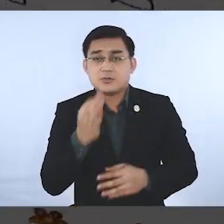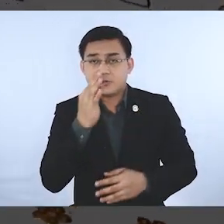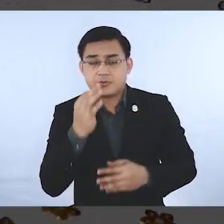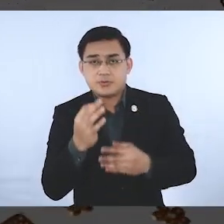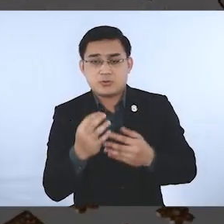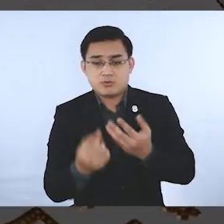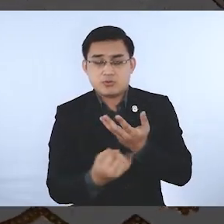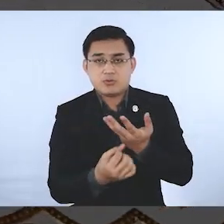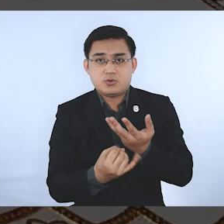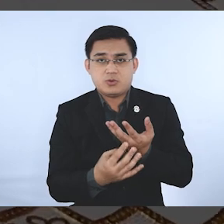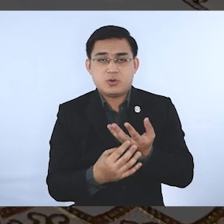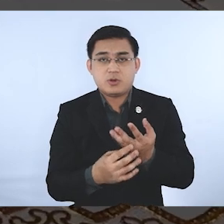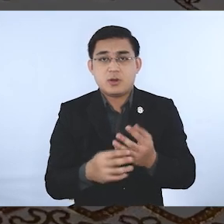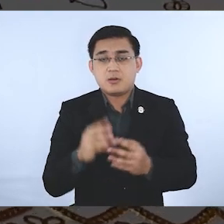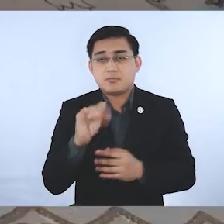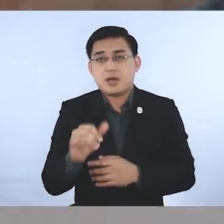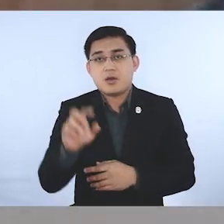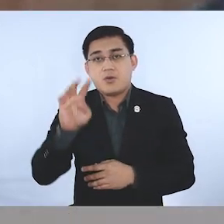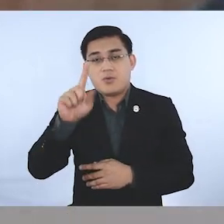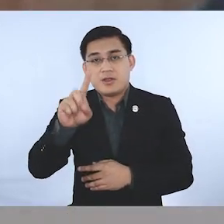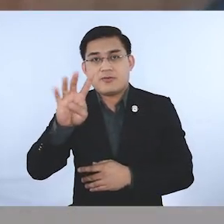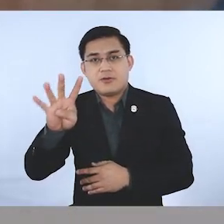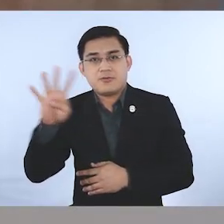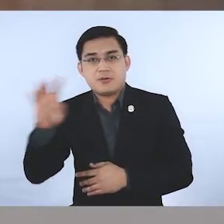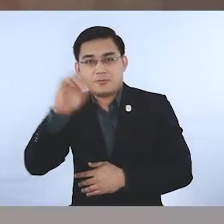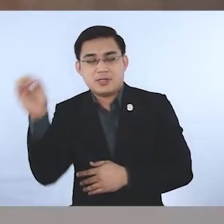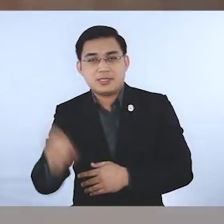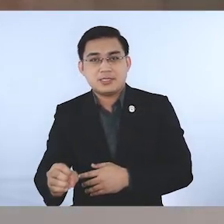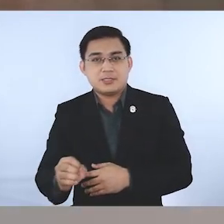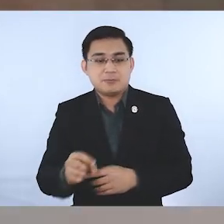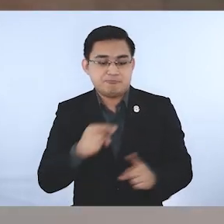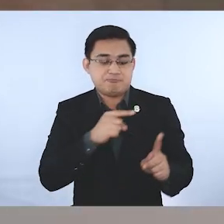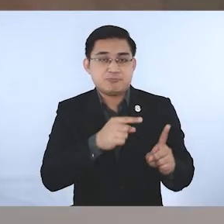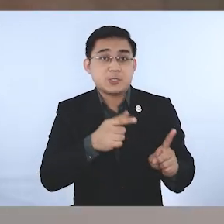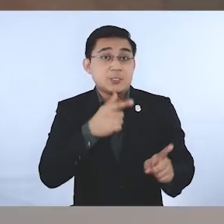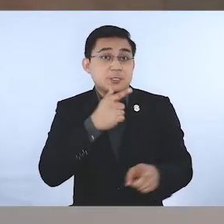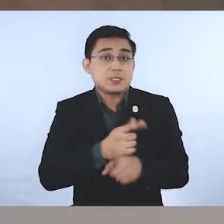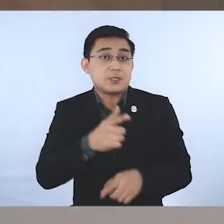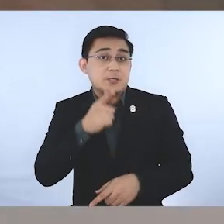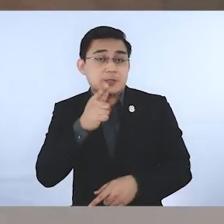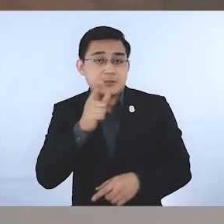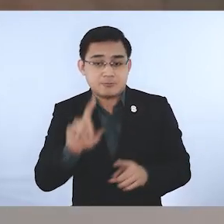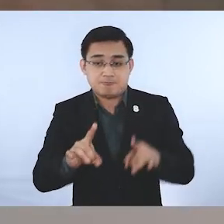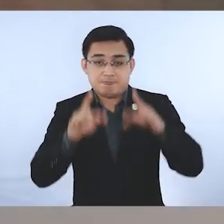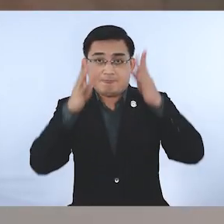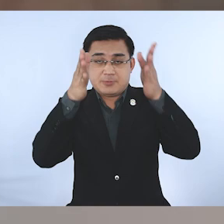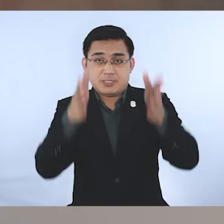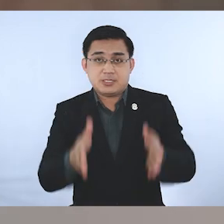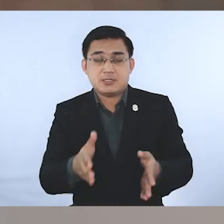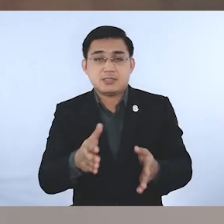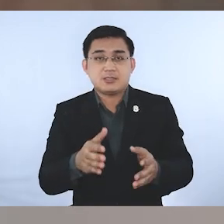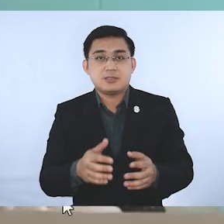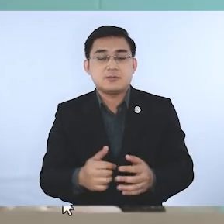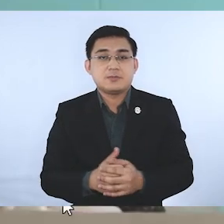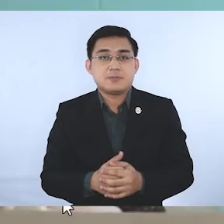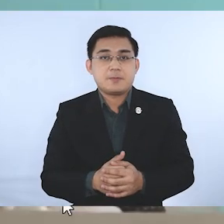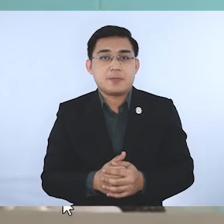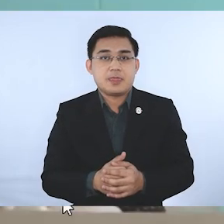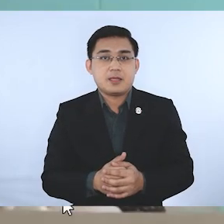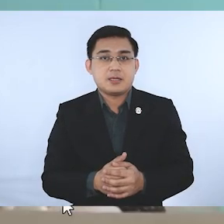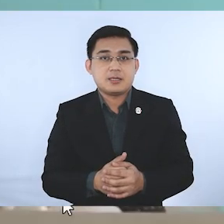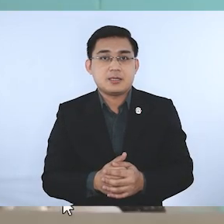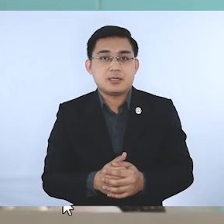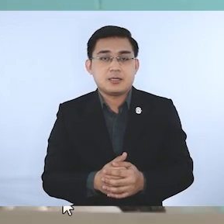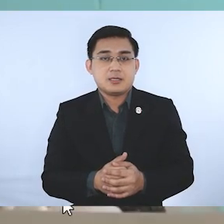content by 144%. Laurie from Townsville, Queensland, is one of those Australians. I found